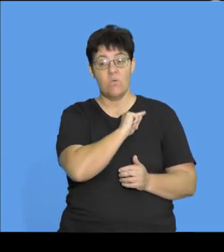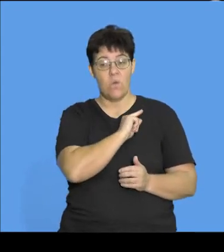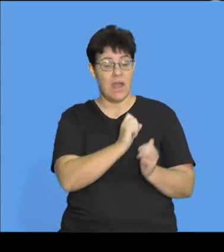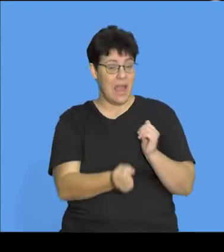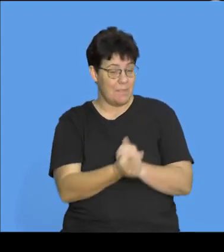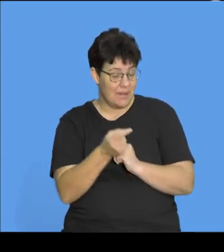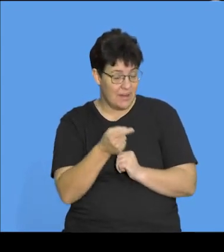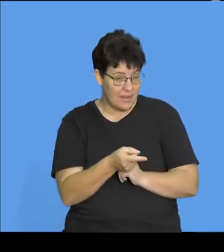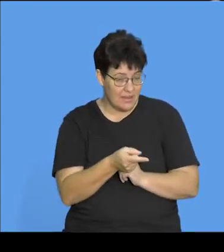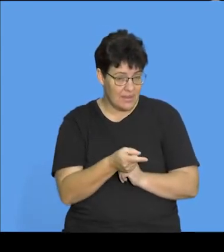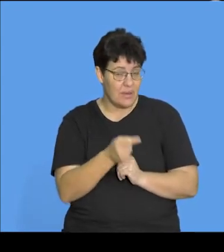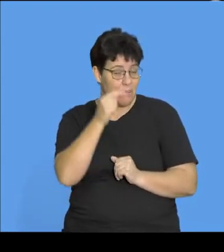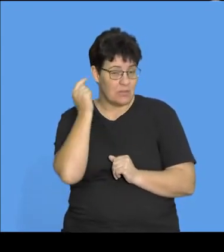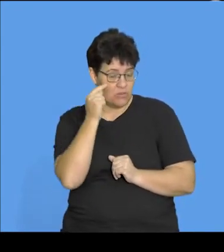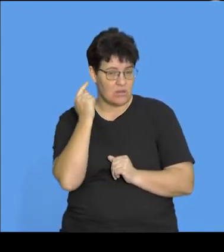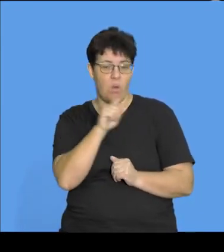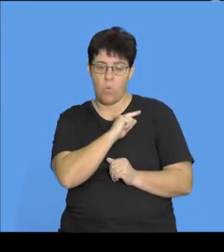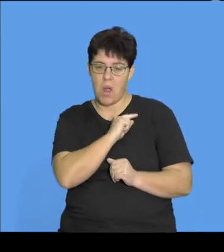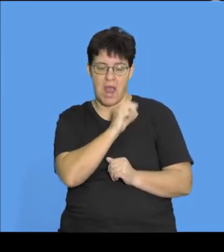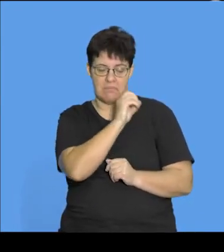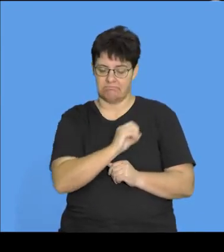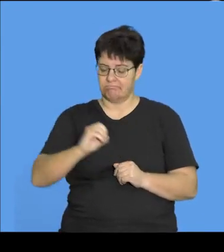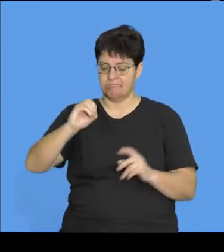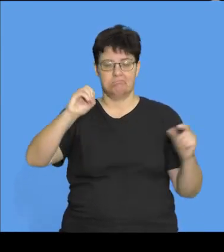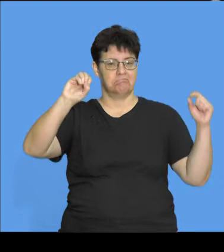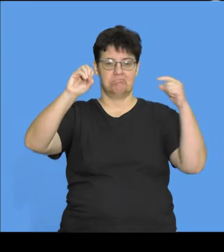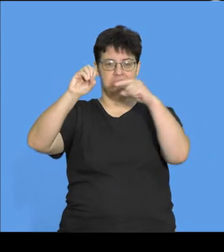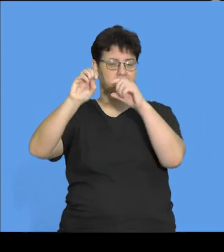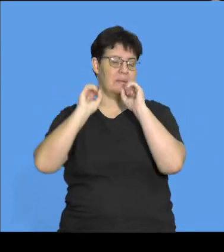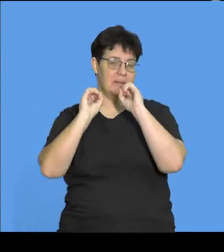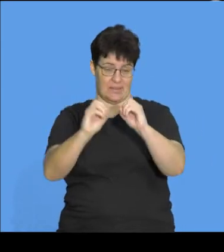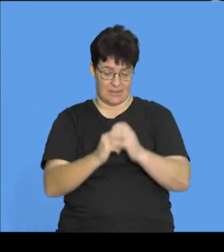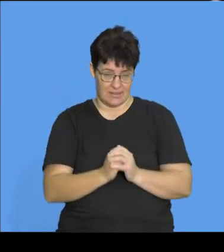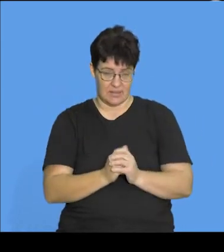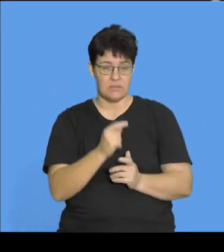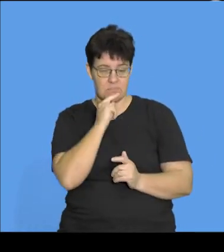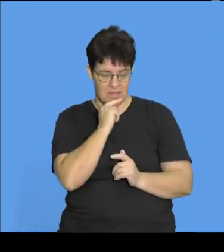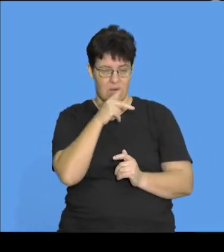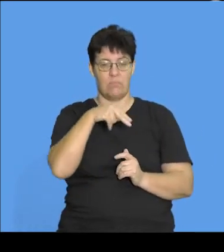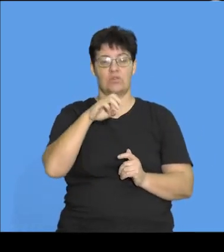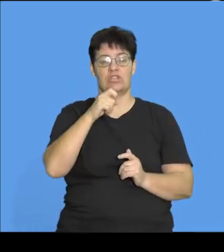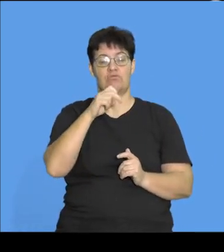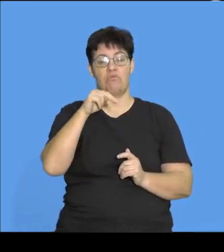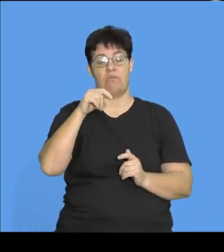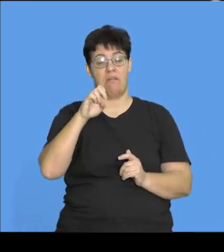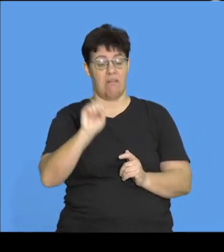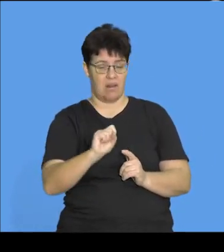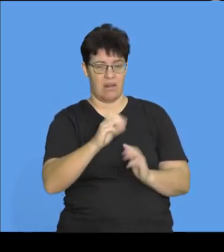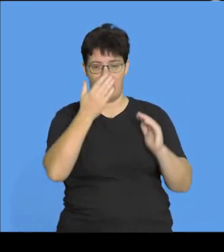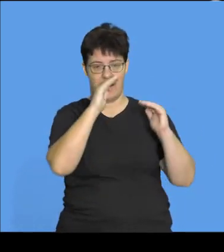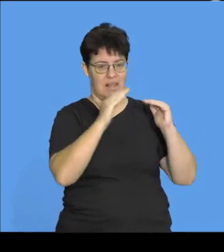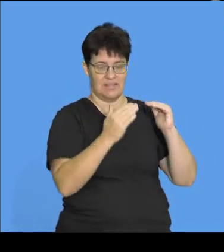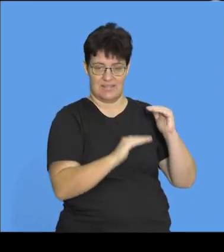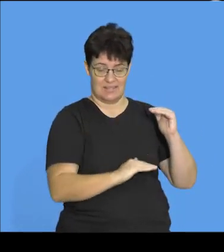because fertilization has not occurred, and that means that the level of progesterone decreases. When that level of progesterone